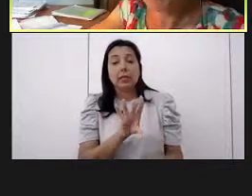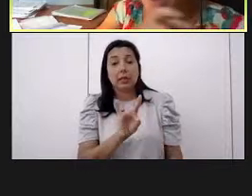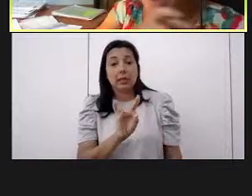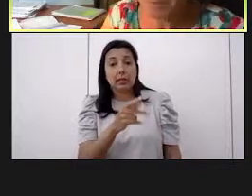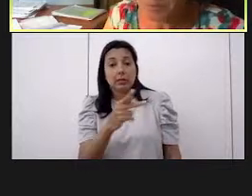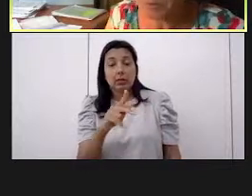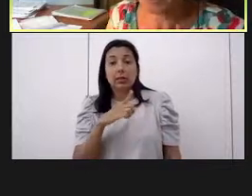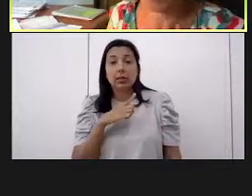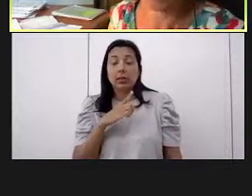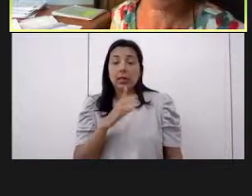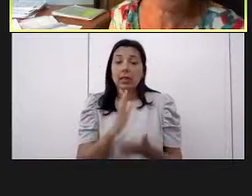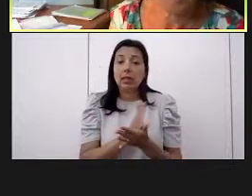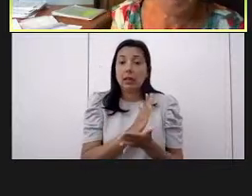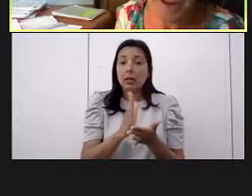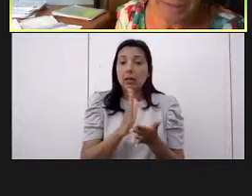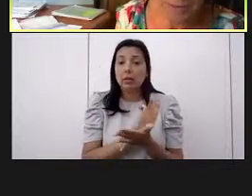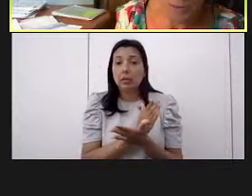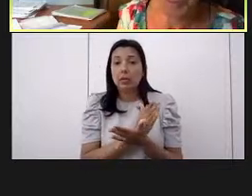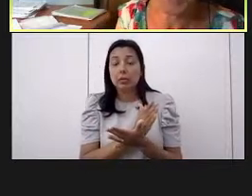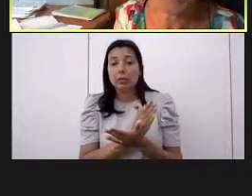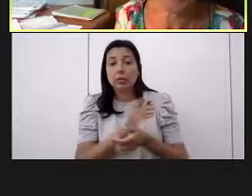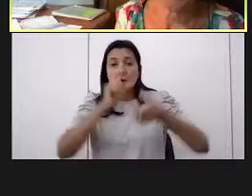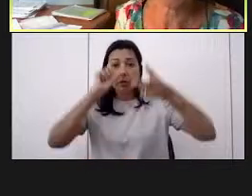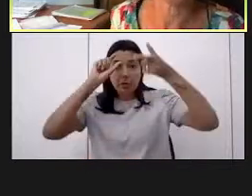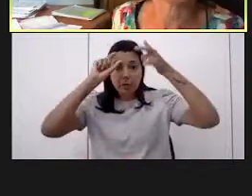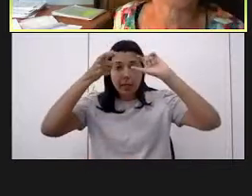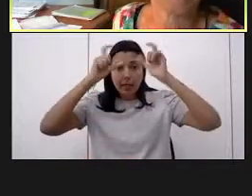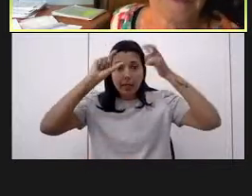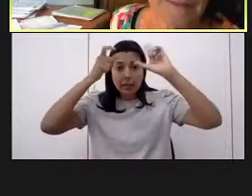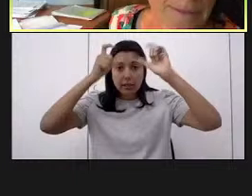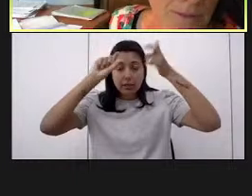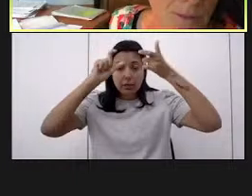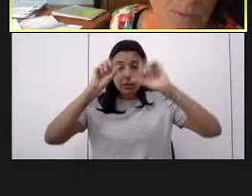paradigms or disciplines competing, and